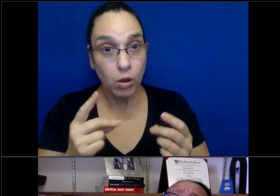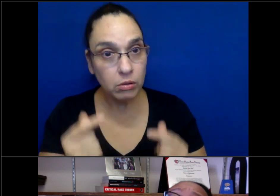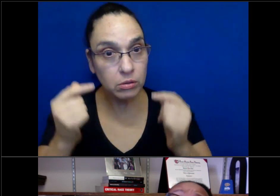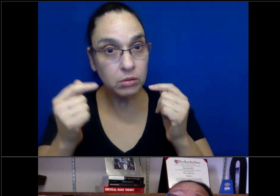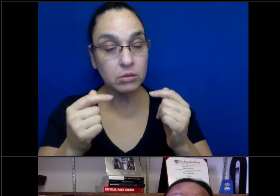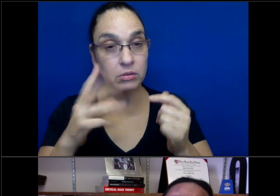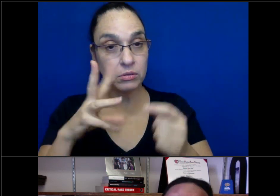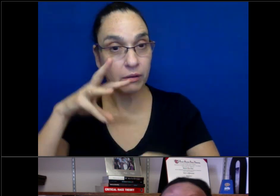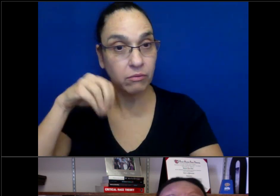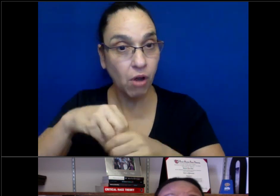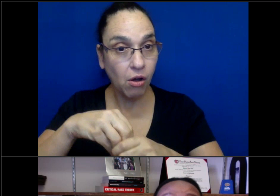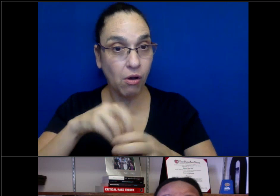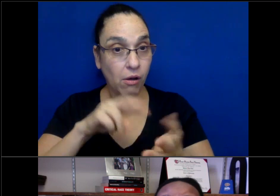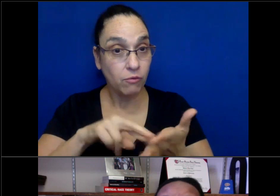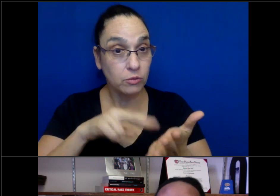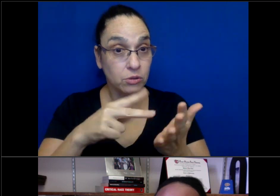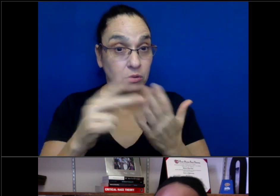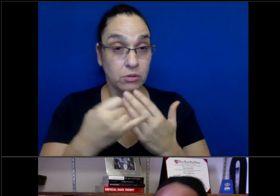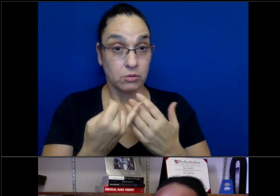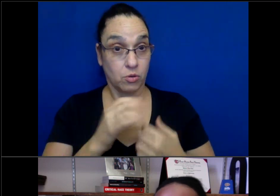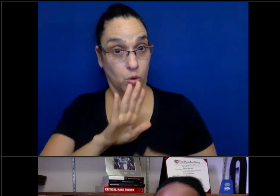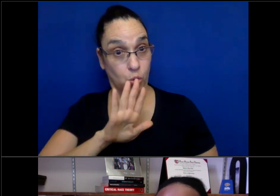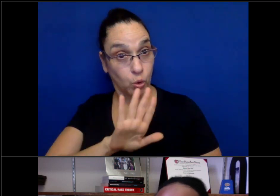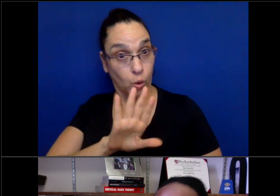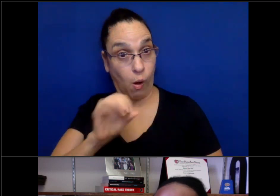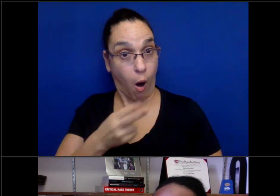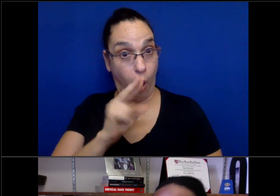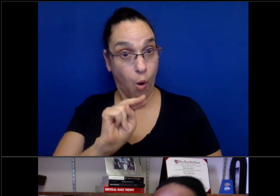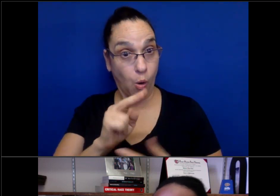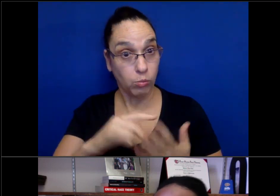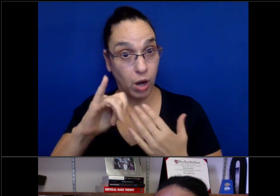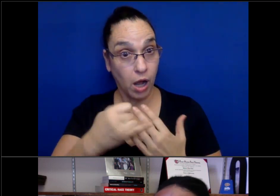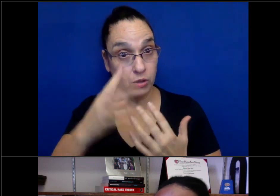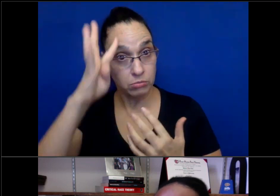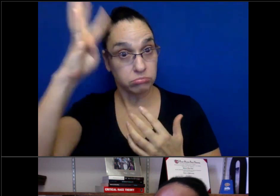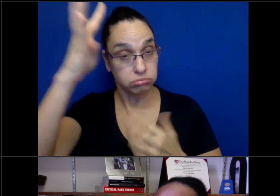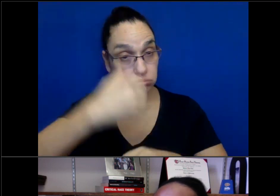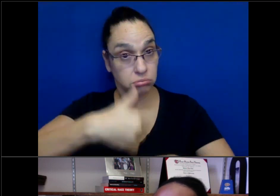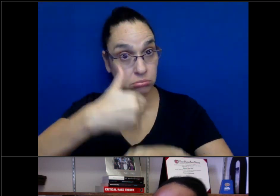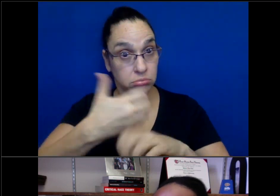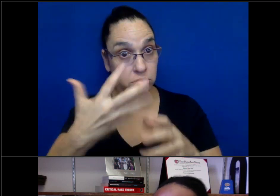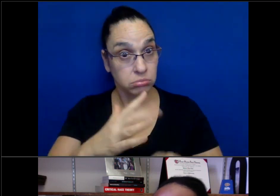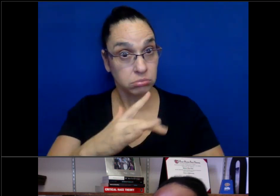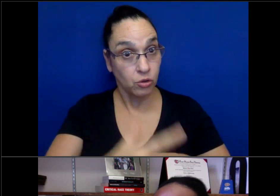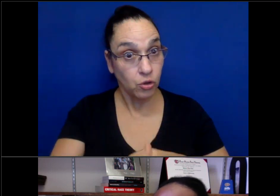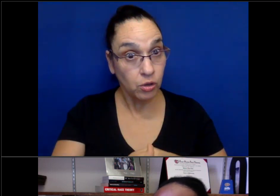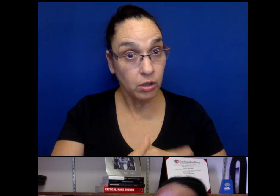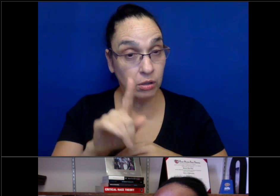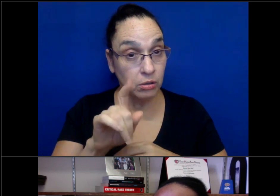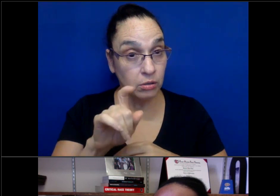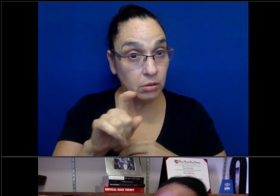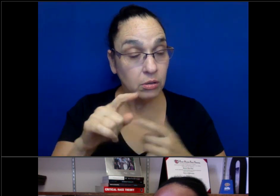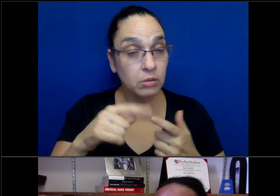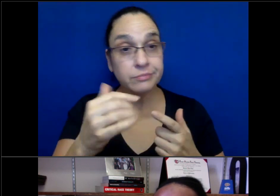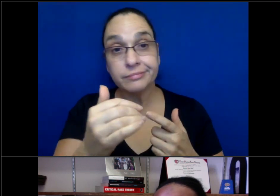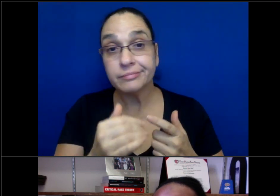right? Whether it be your own that you've, cultivated and done the methods for, or it be